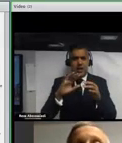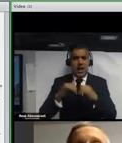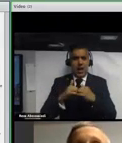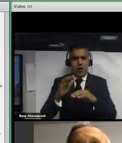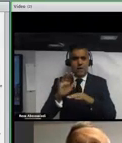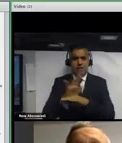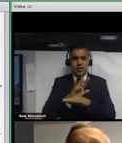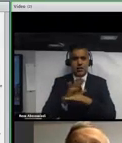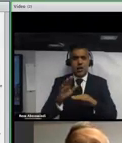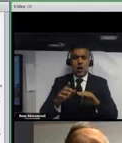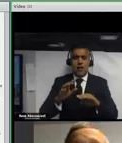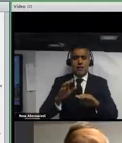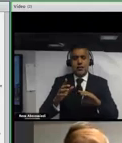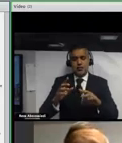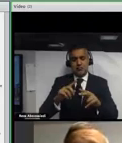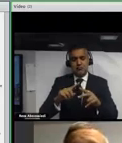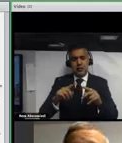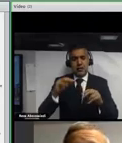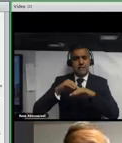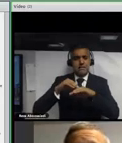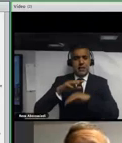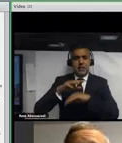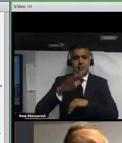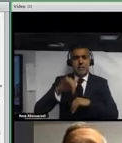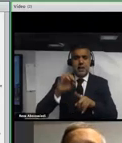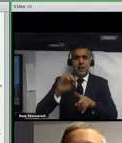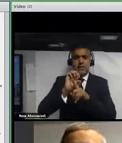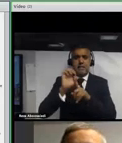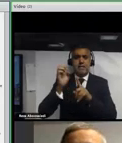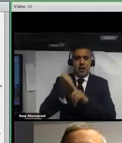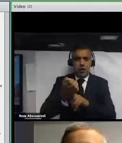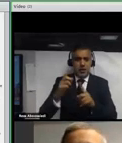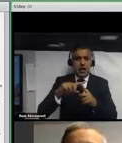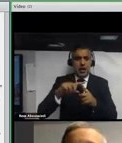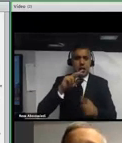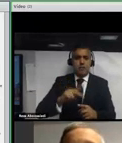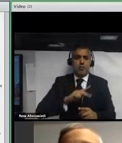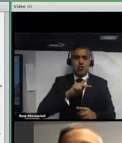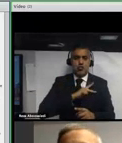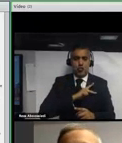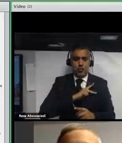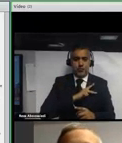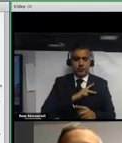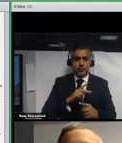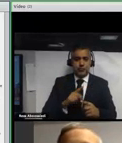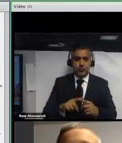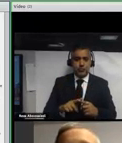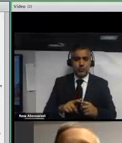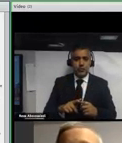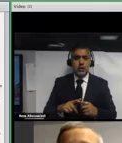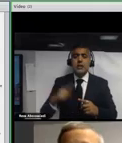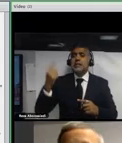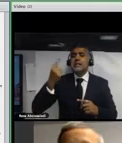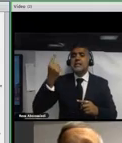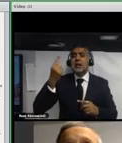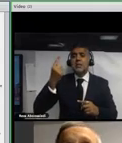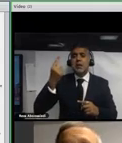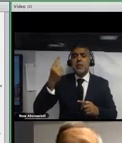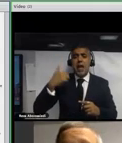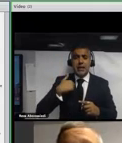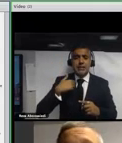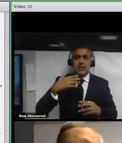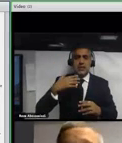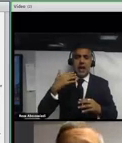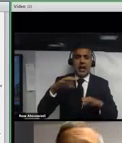levels, is affected by the environment, environmental factors and personal factors. Somebody with a certain